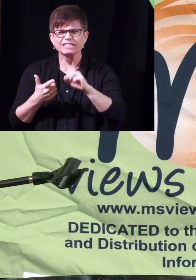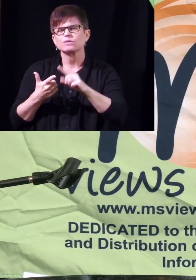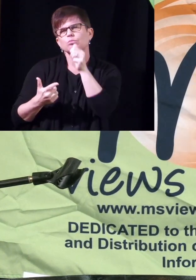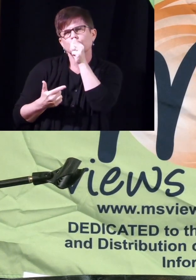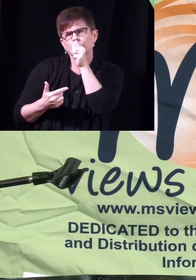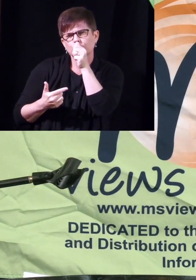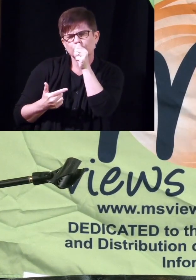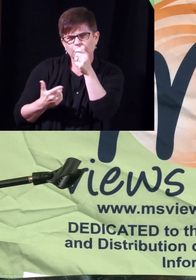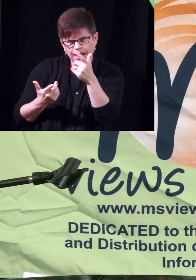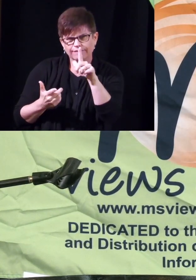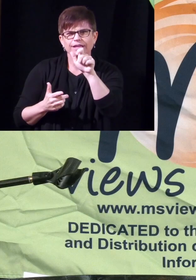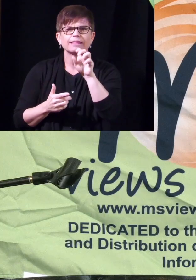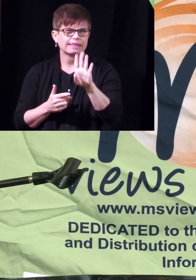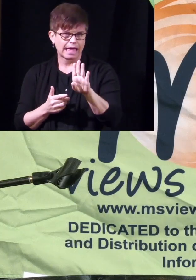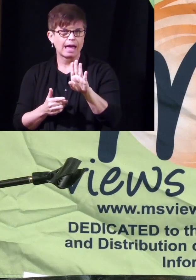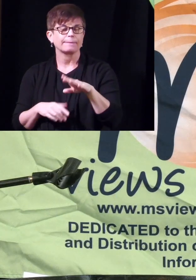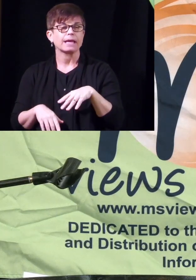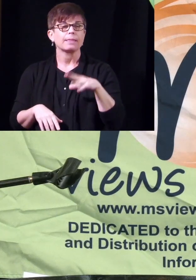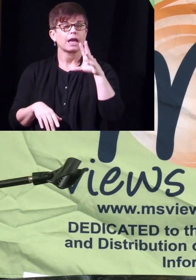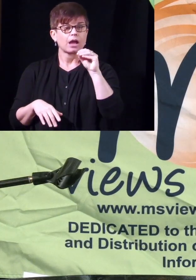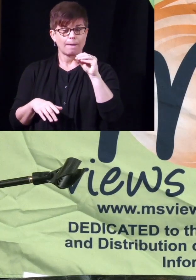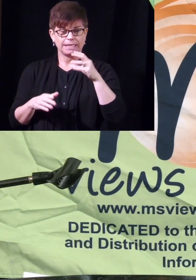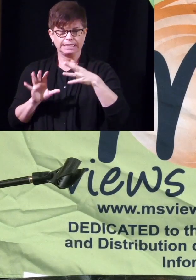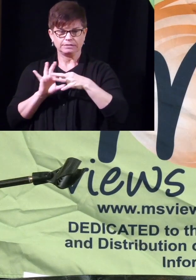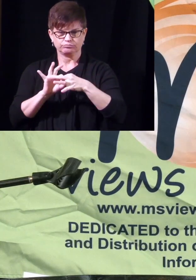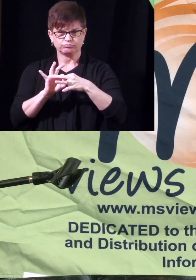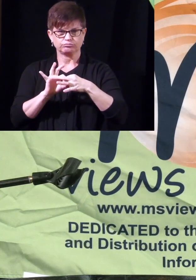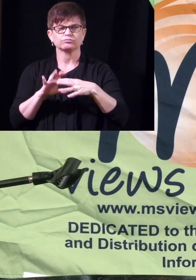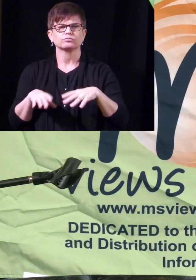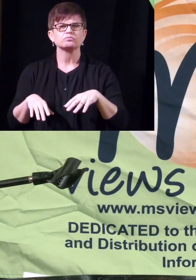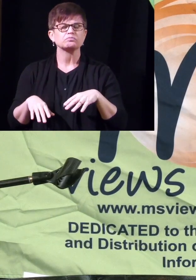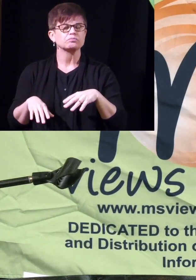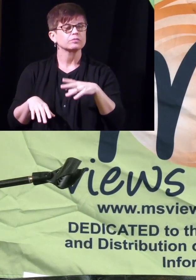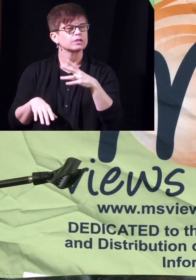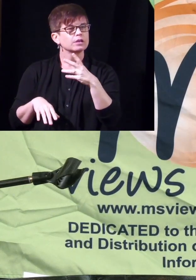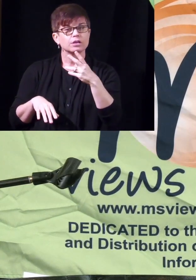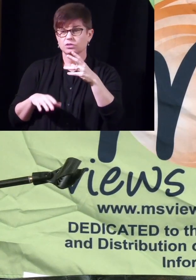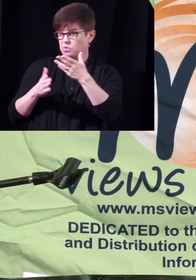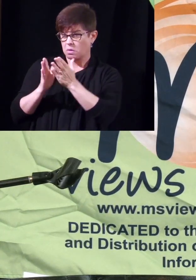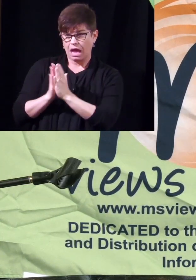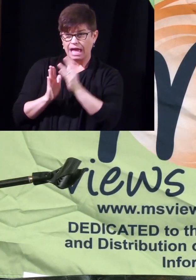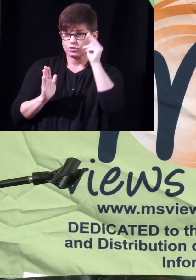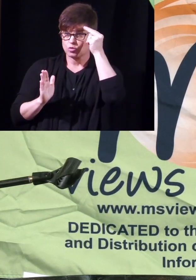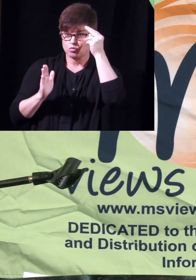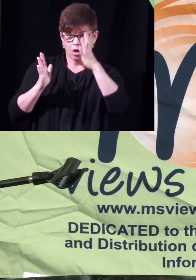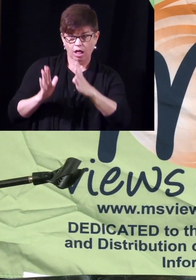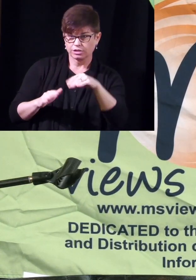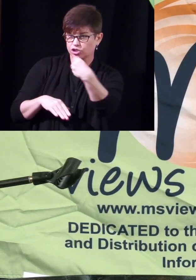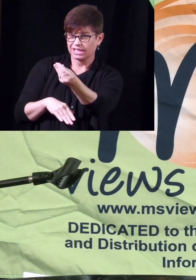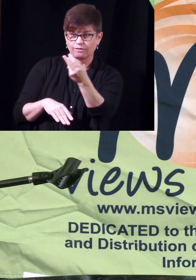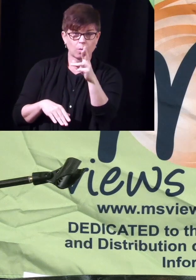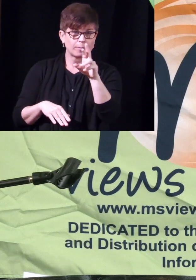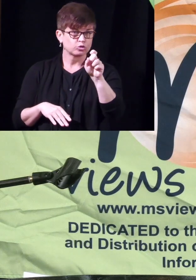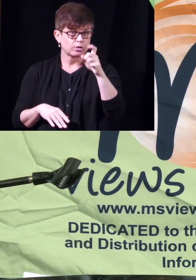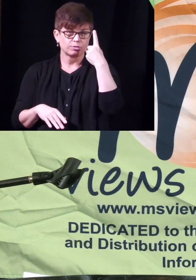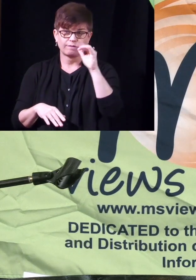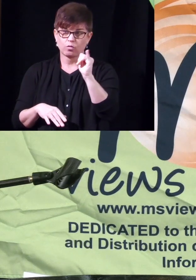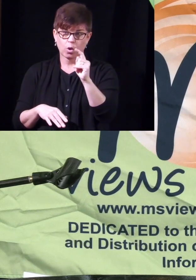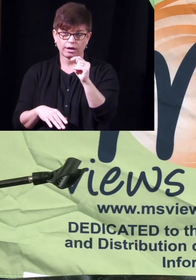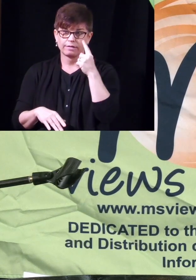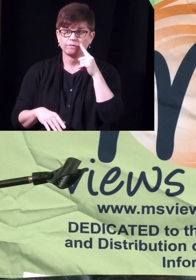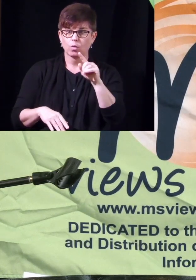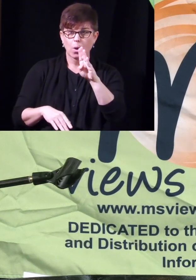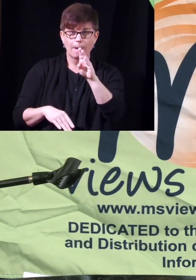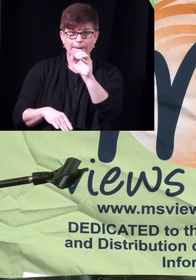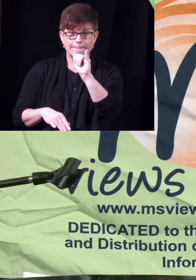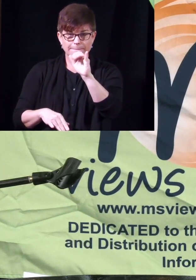that this company is contracted with, and you just have to have your neurologist give you a prescription, and you can get it done. Is it covered